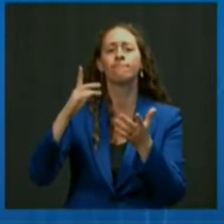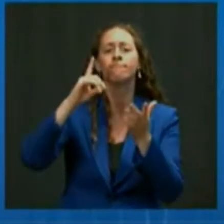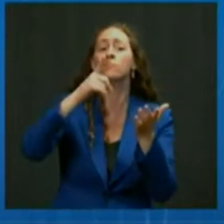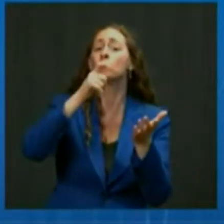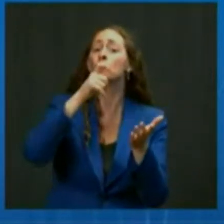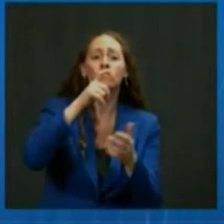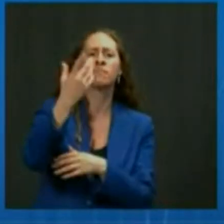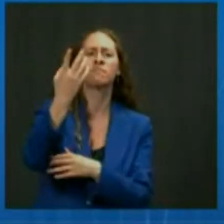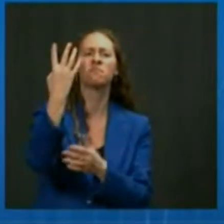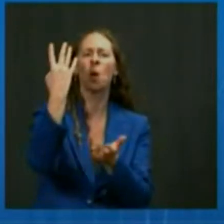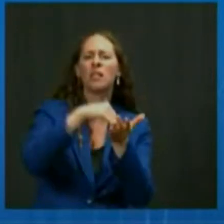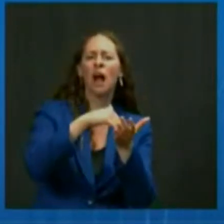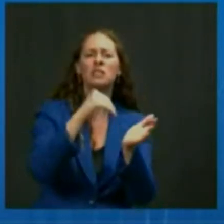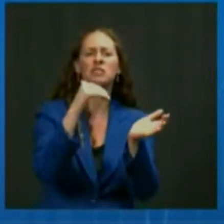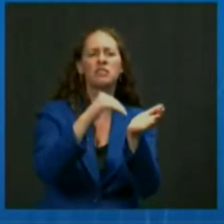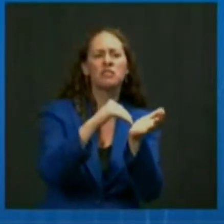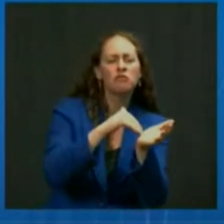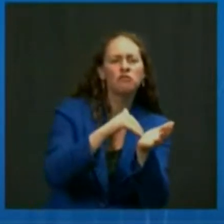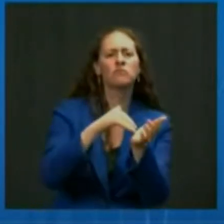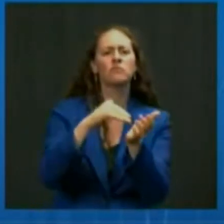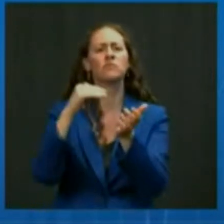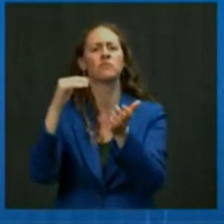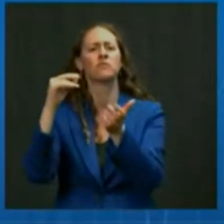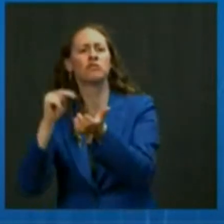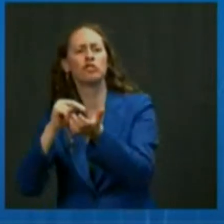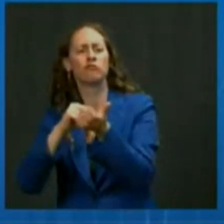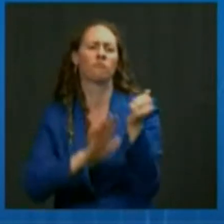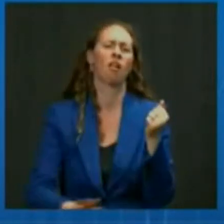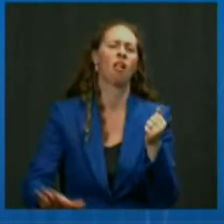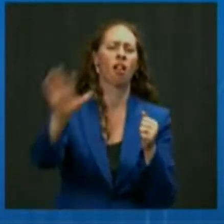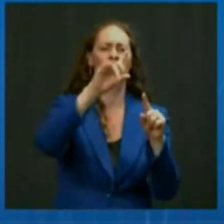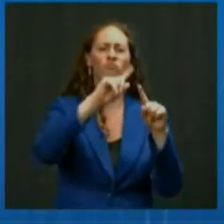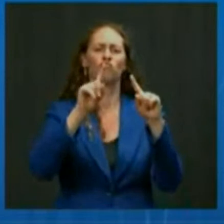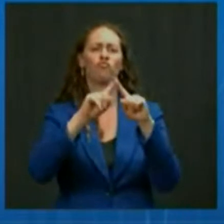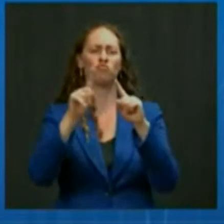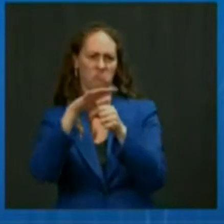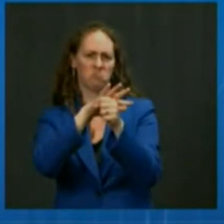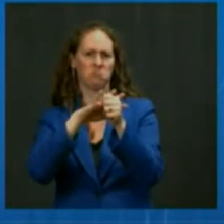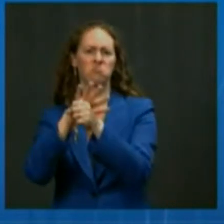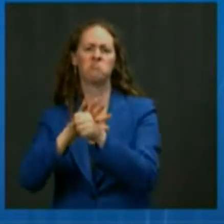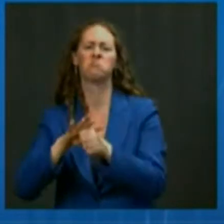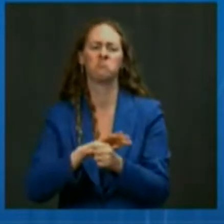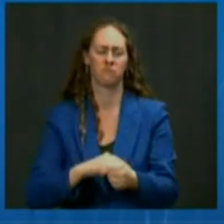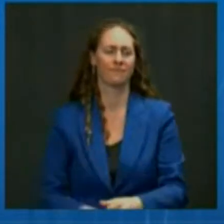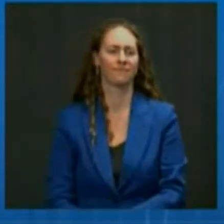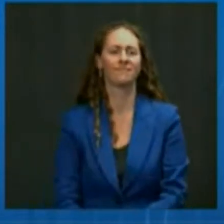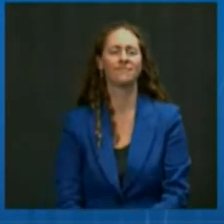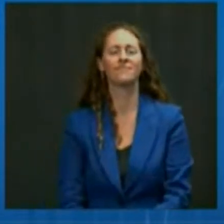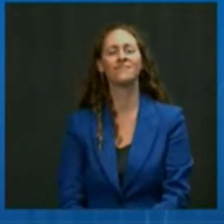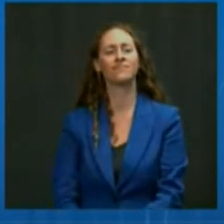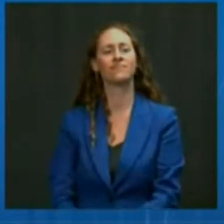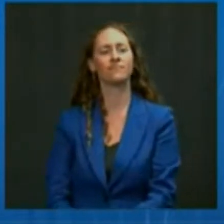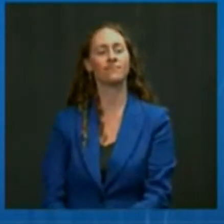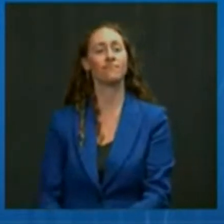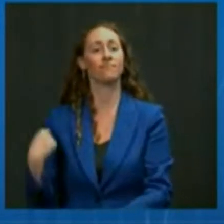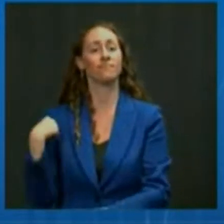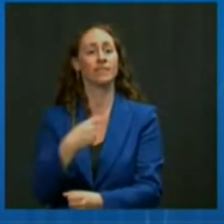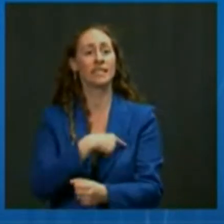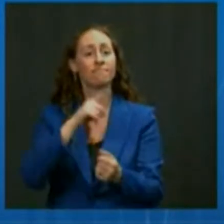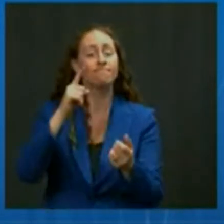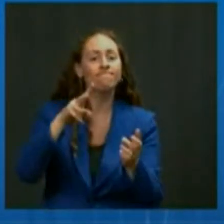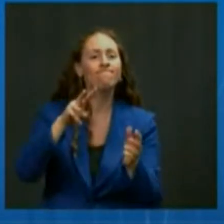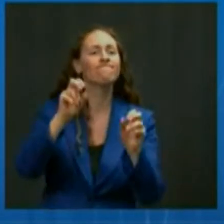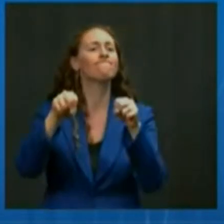locations across the country show waning effectiveness against symptomatic and asymptomatic infection in the context of the Delta